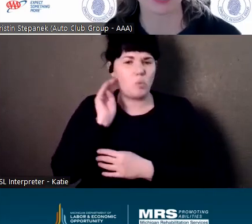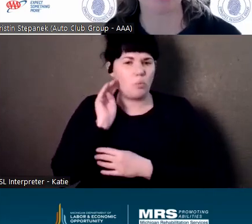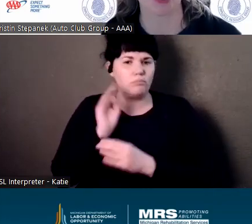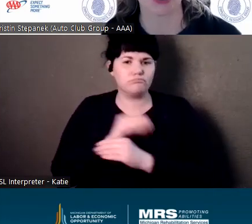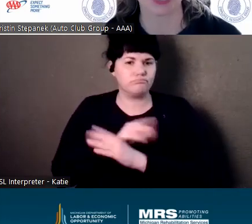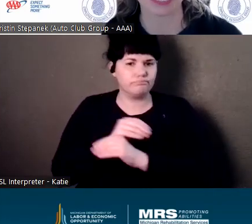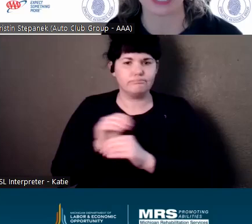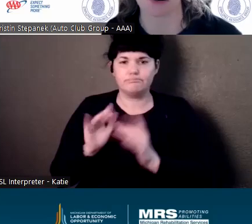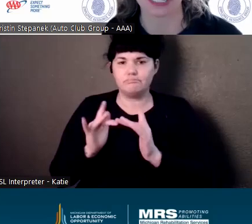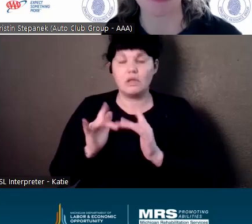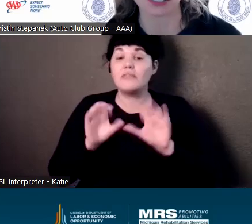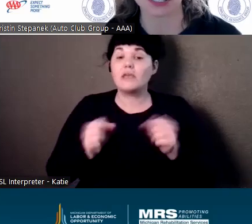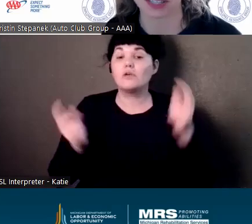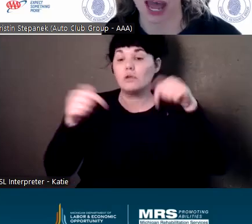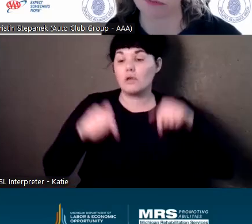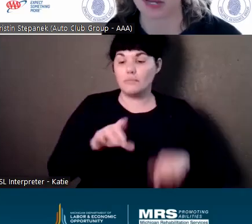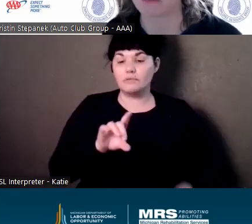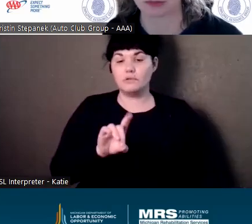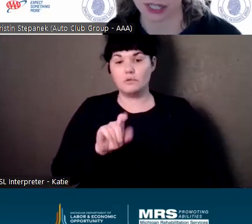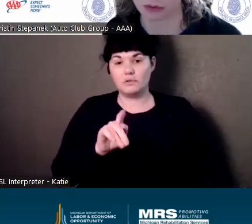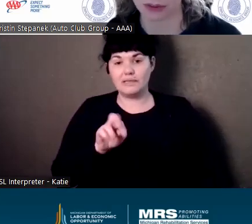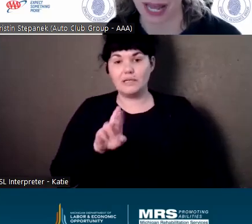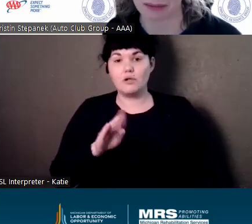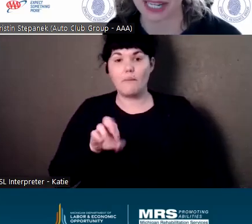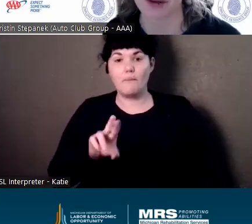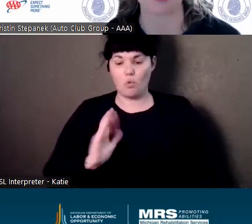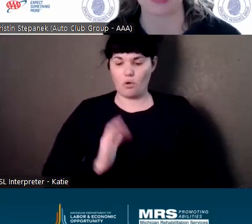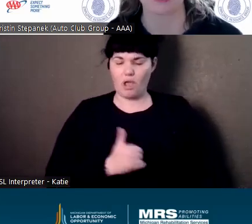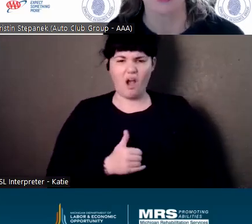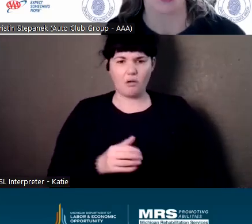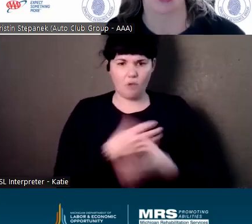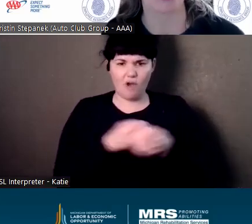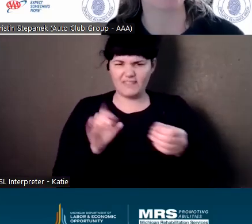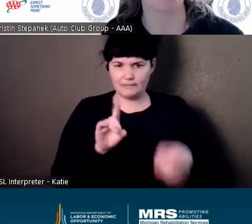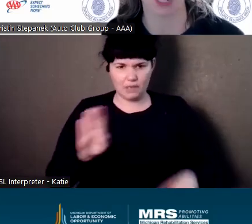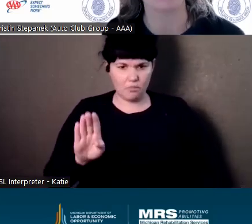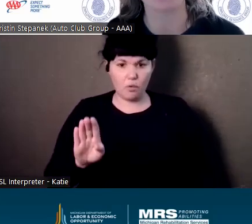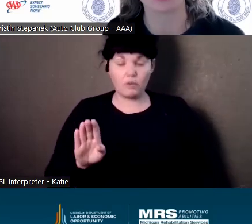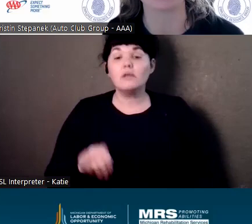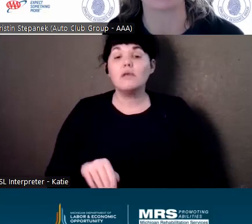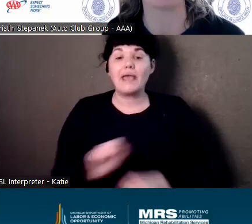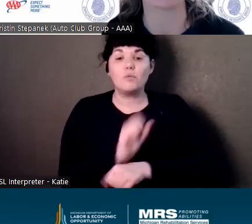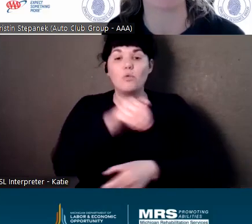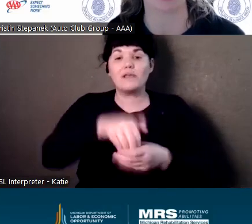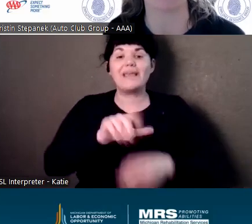and work in our innovations lab. We have a really cool lab set up there. I don't think the team is in there